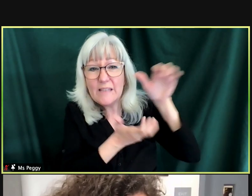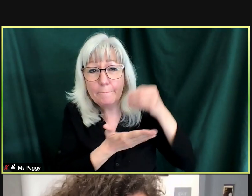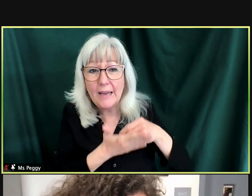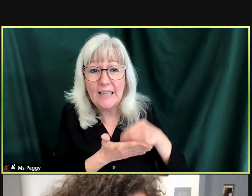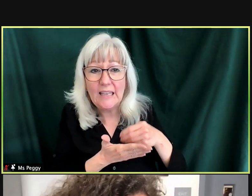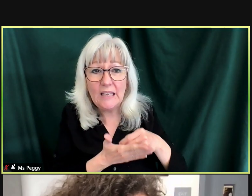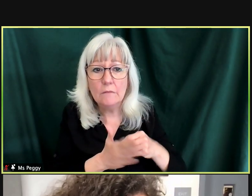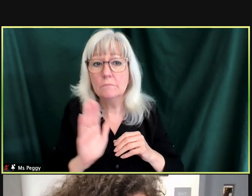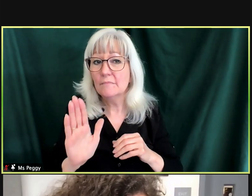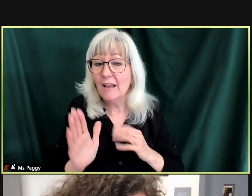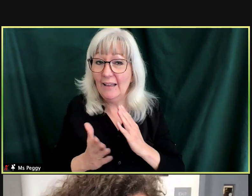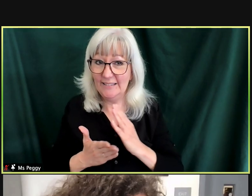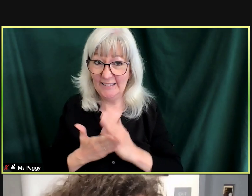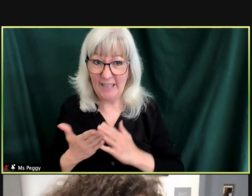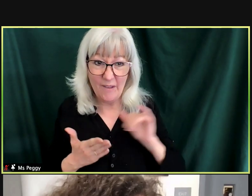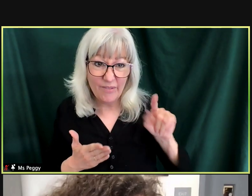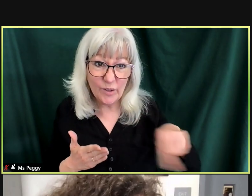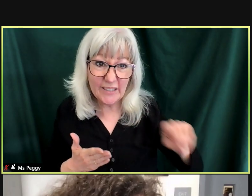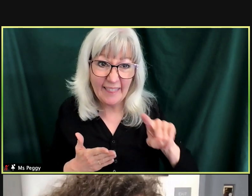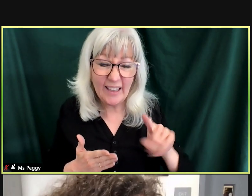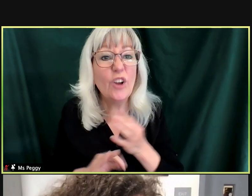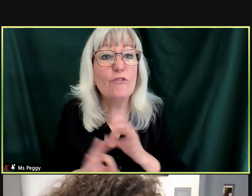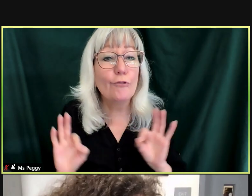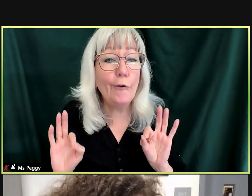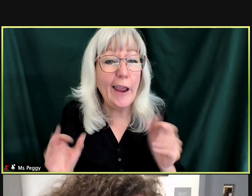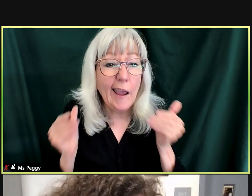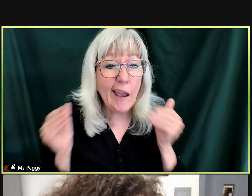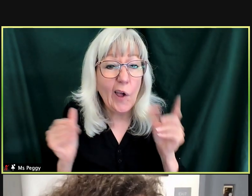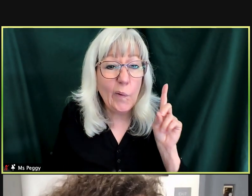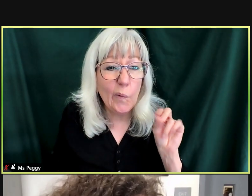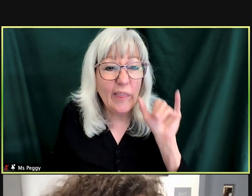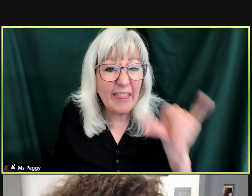do are free and you can just do them.